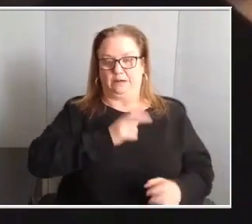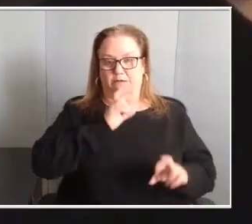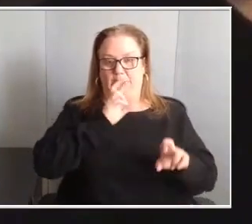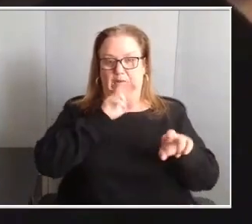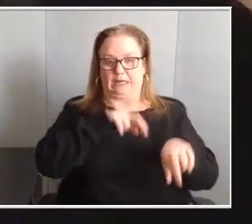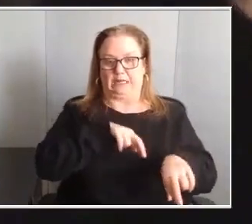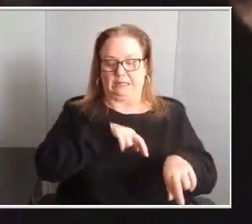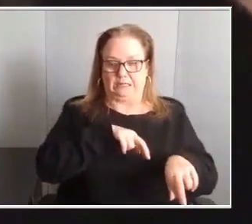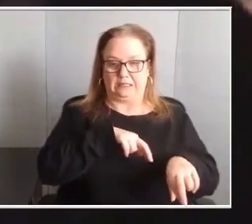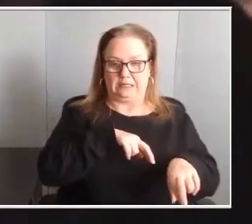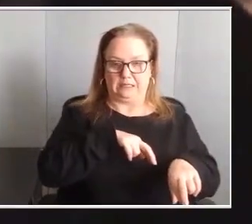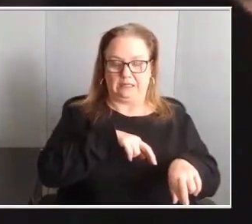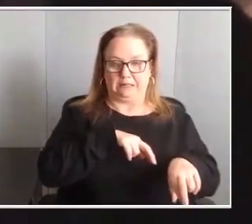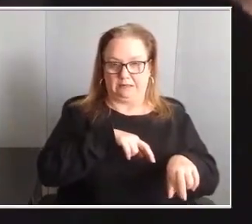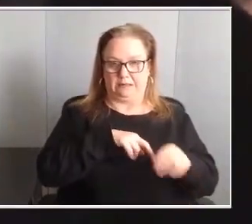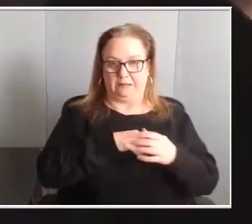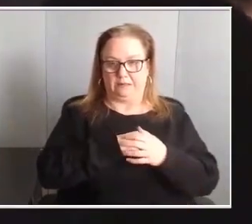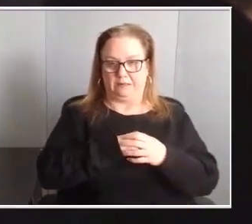reacted.